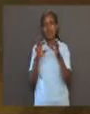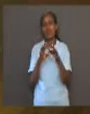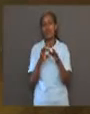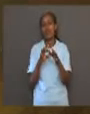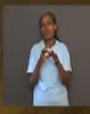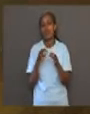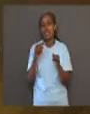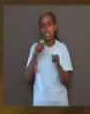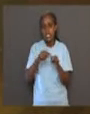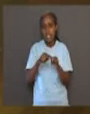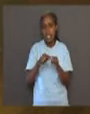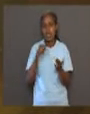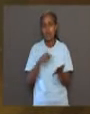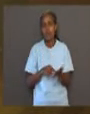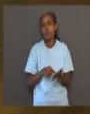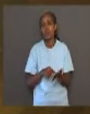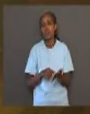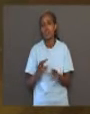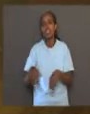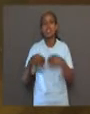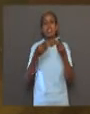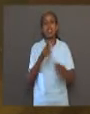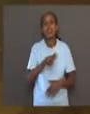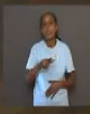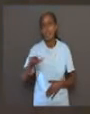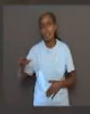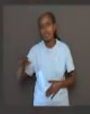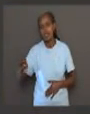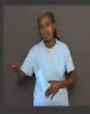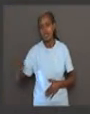the endpoints of the given line segments.